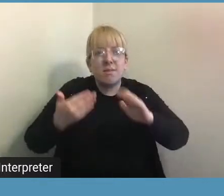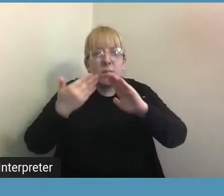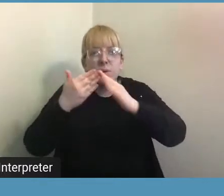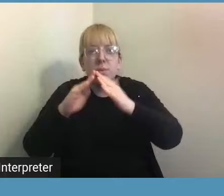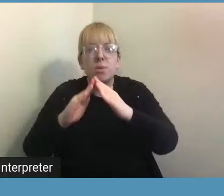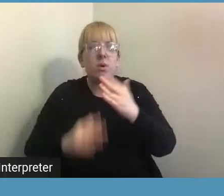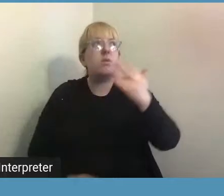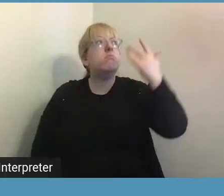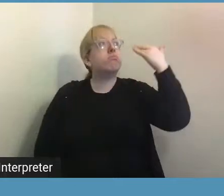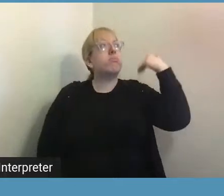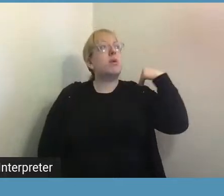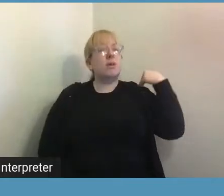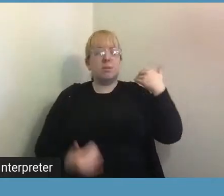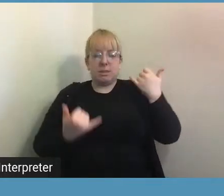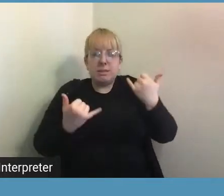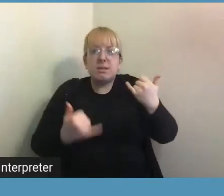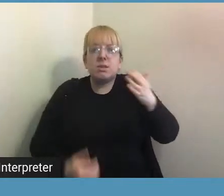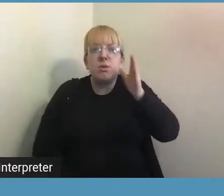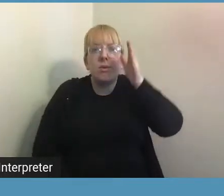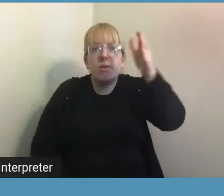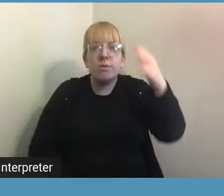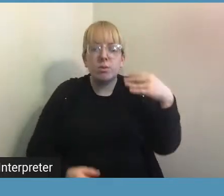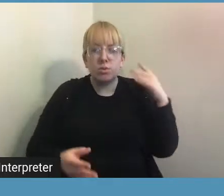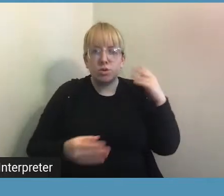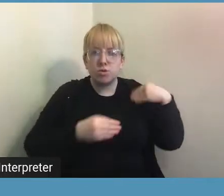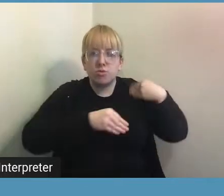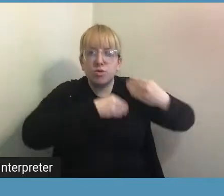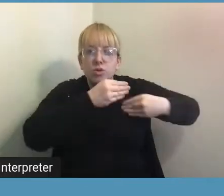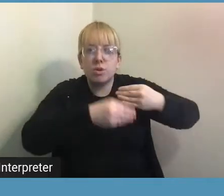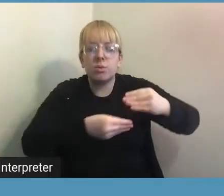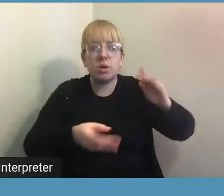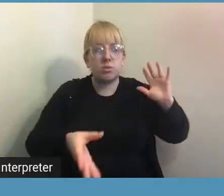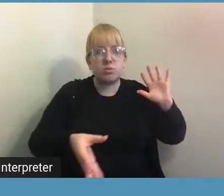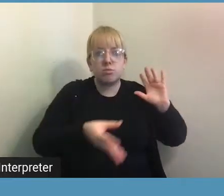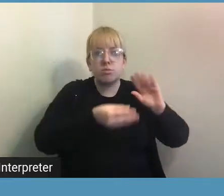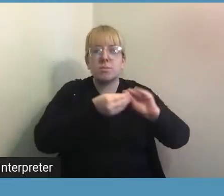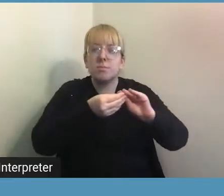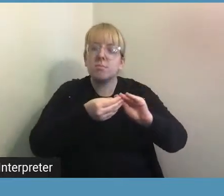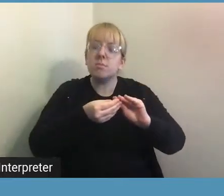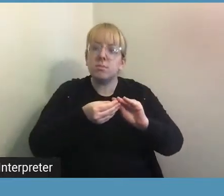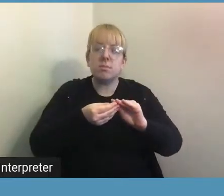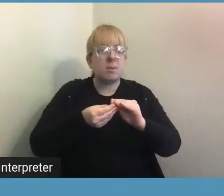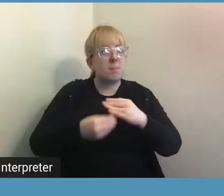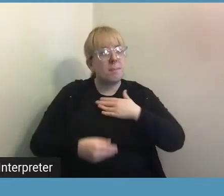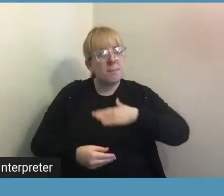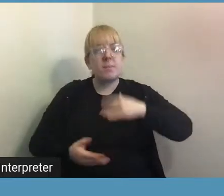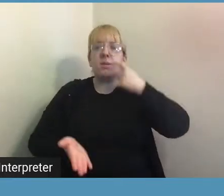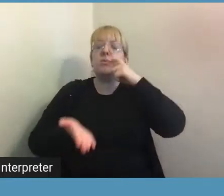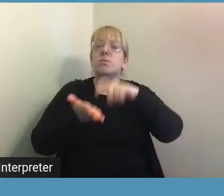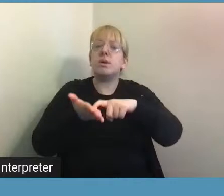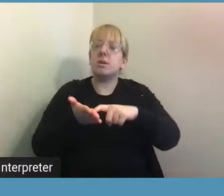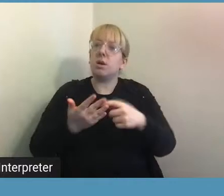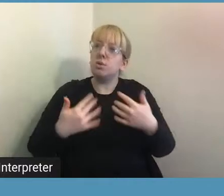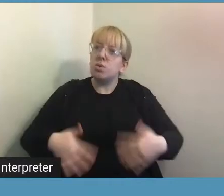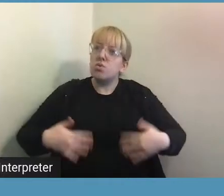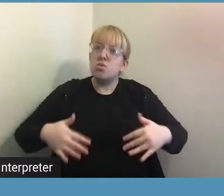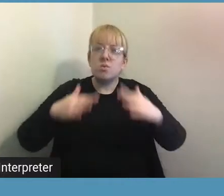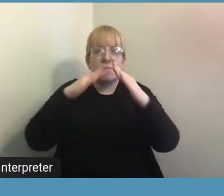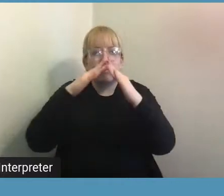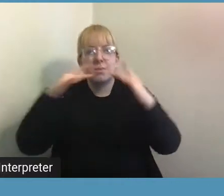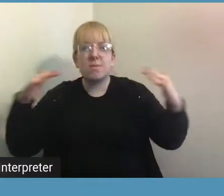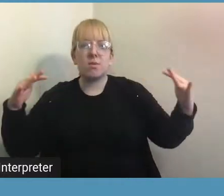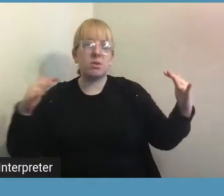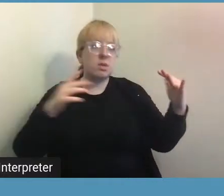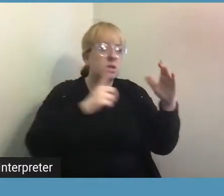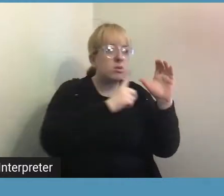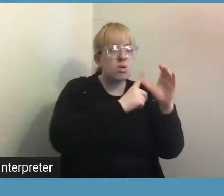future generations. We ask you to reflect on the place where you reside and work, and to respect the diversity of cultures and